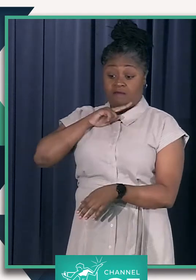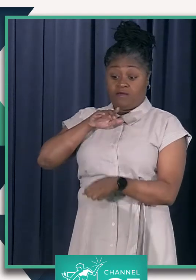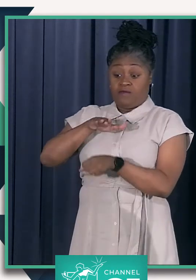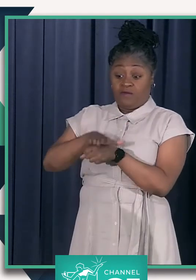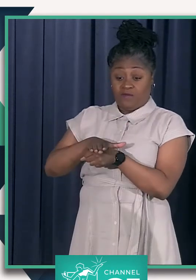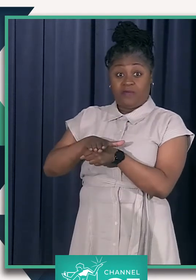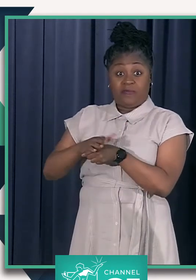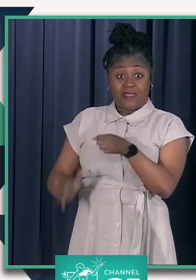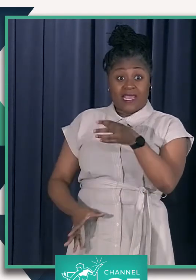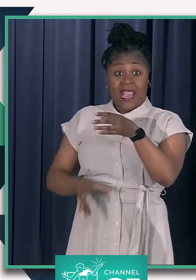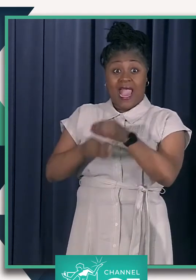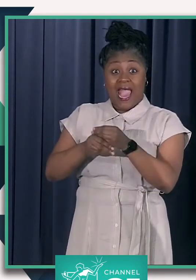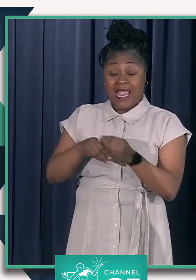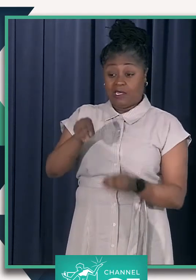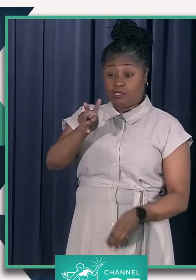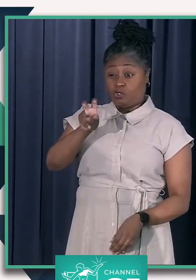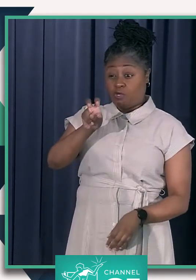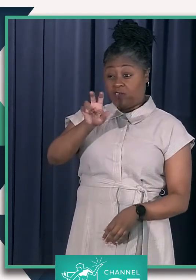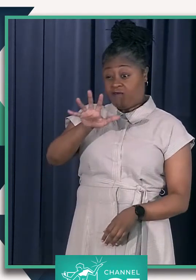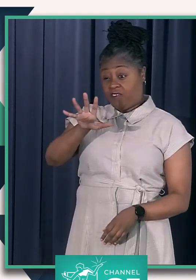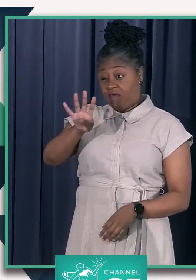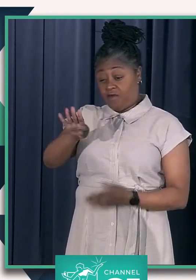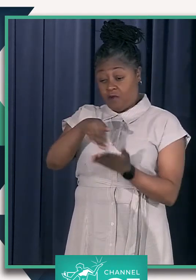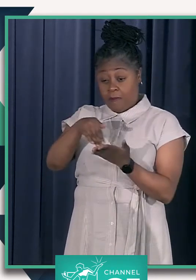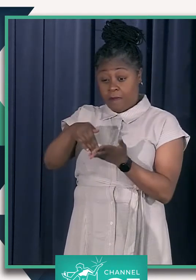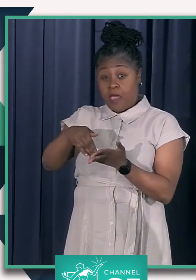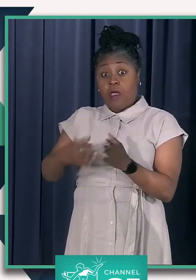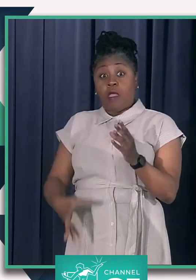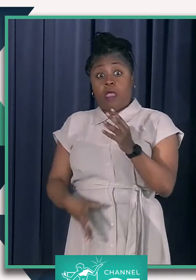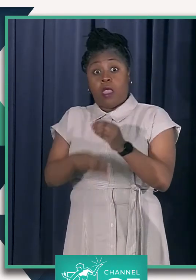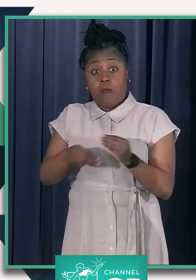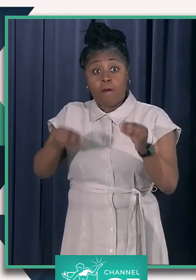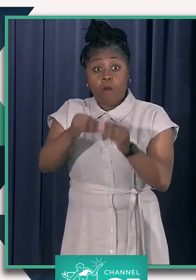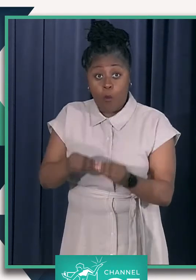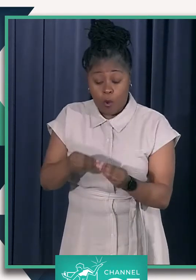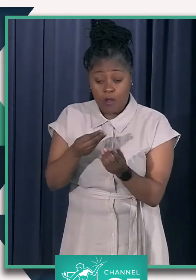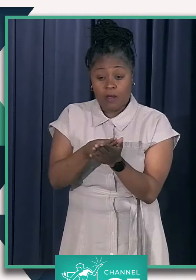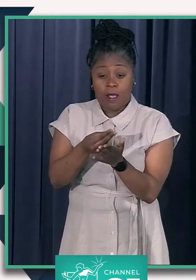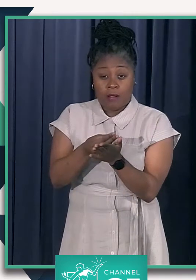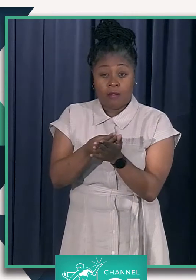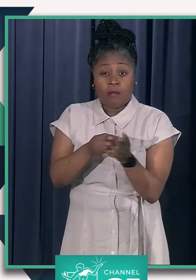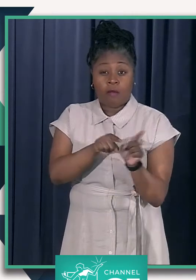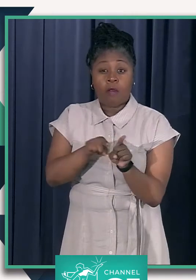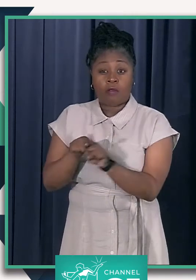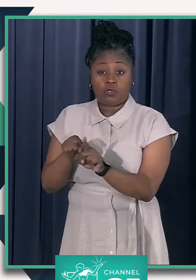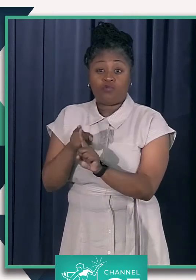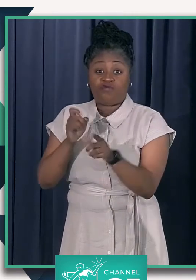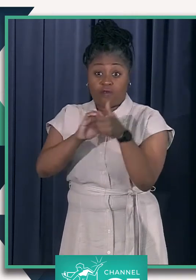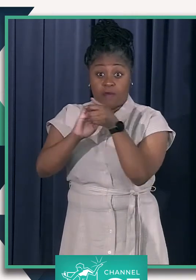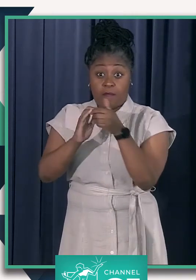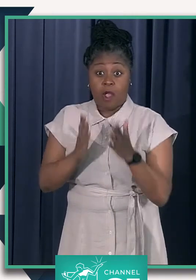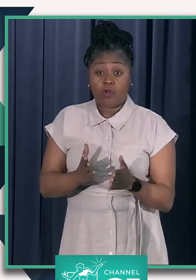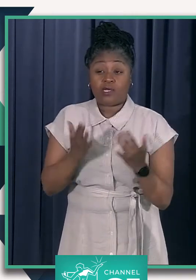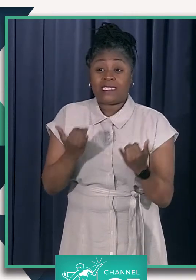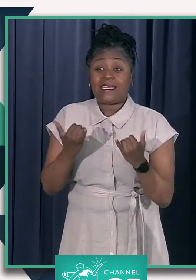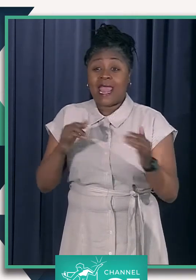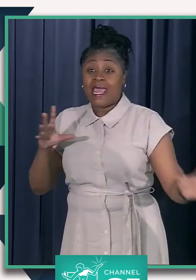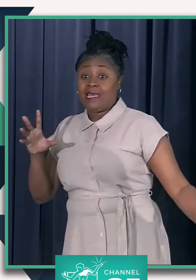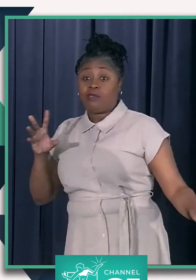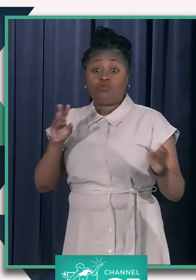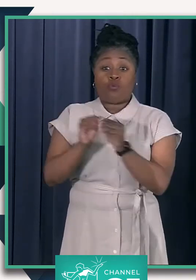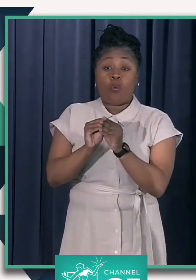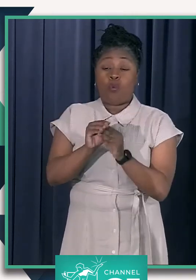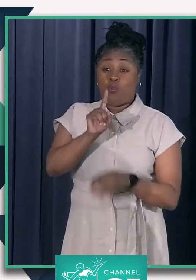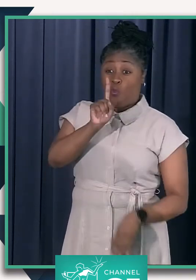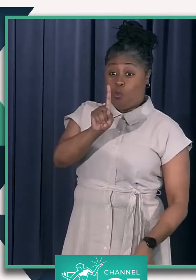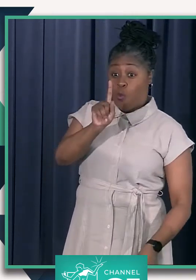$254 million and leveraged other partners, even ones you are hearing from today, into $1.2 billion